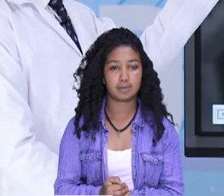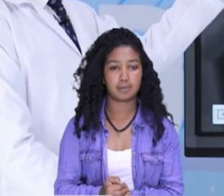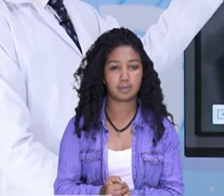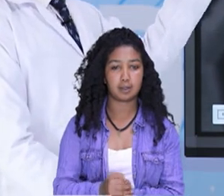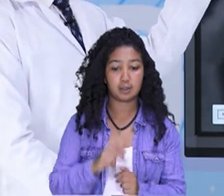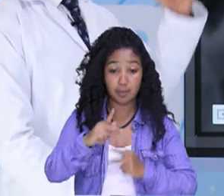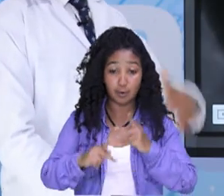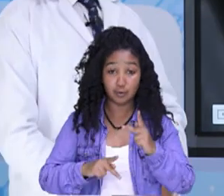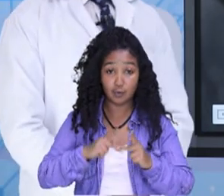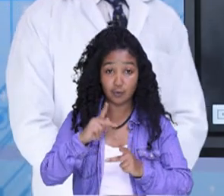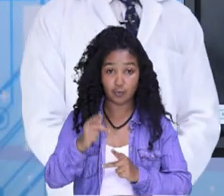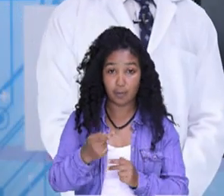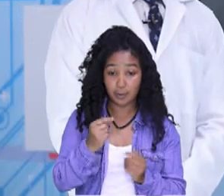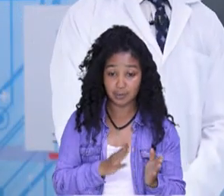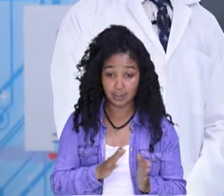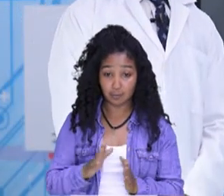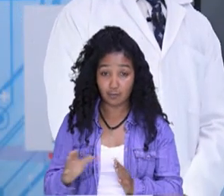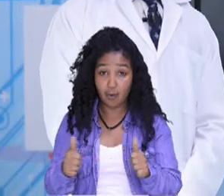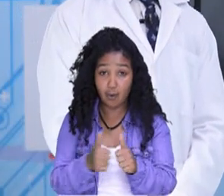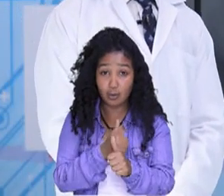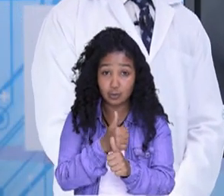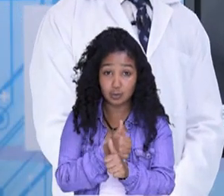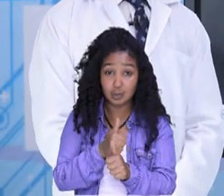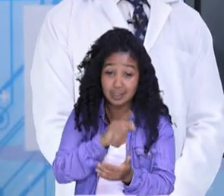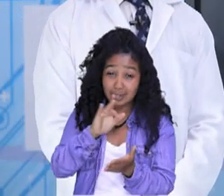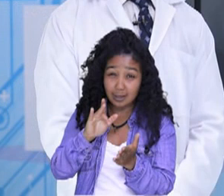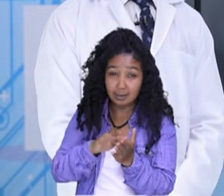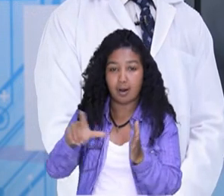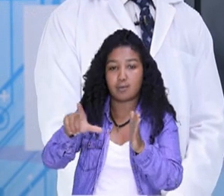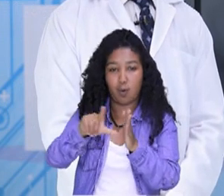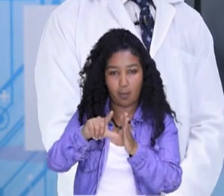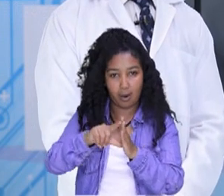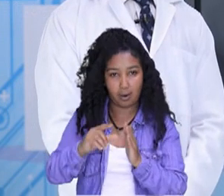the process of protein synthesis follows central dogma.